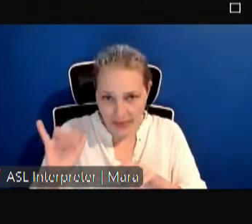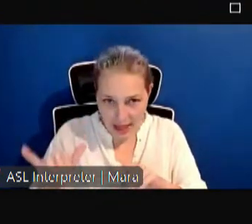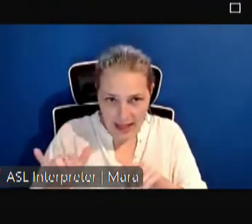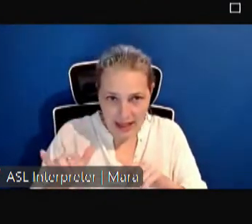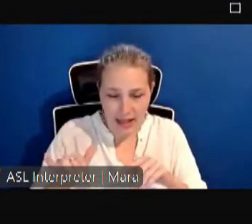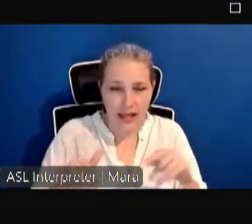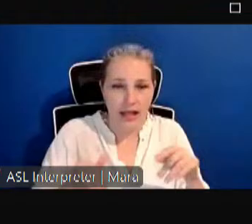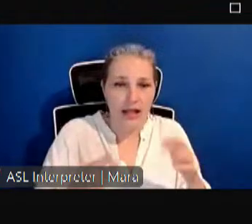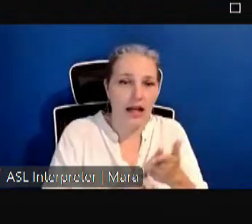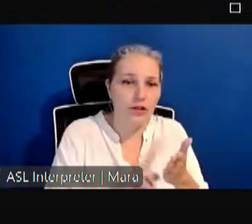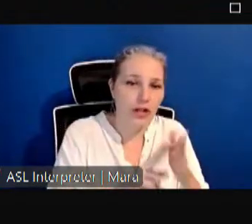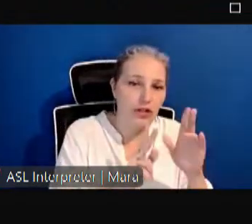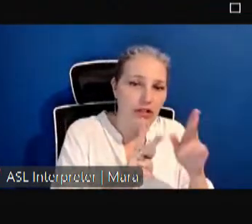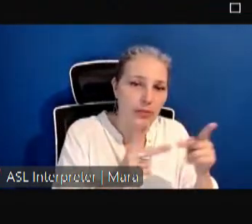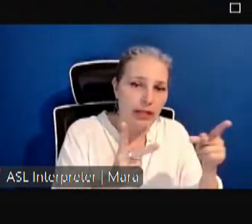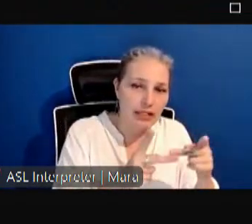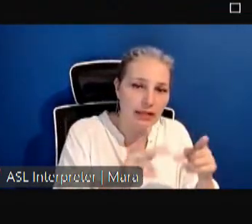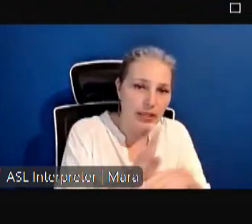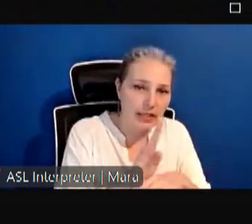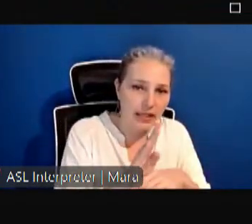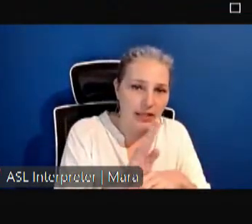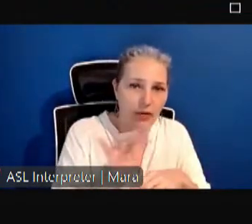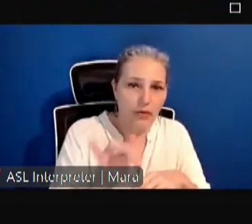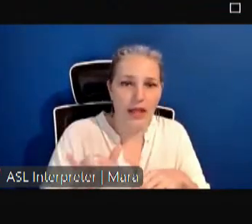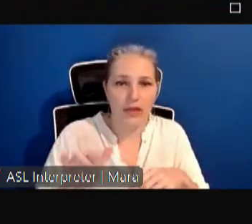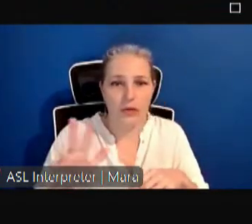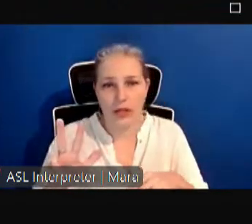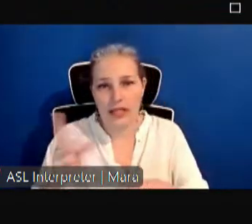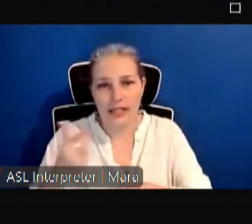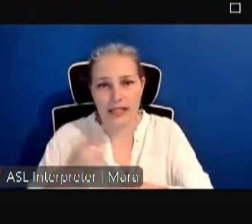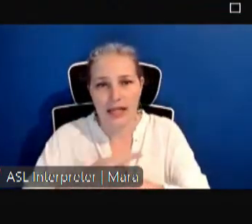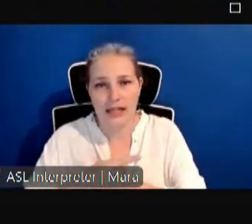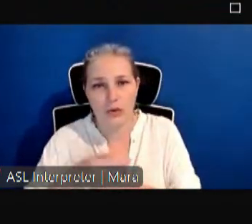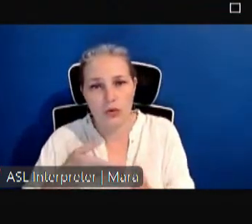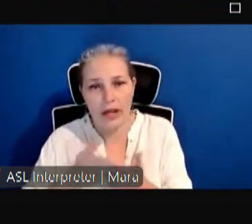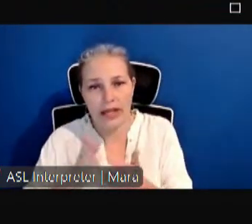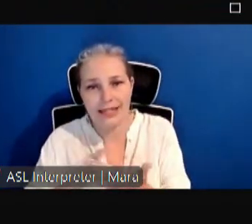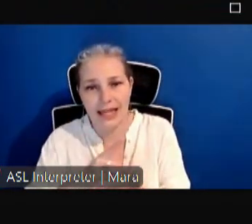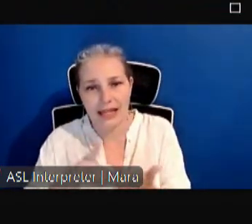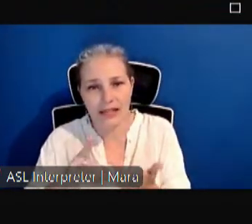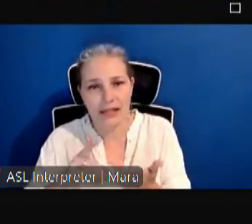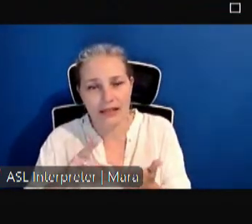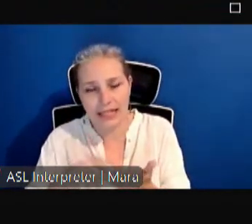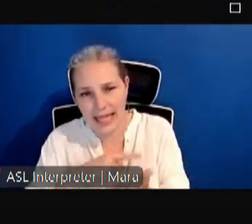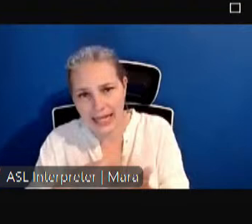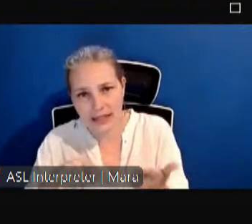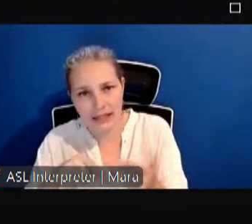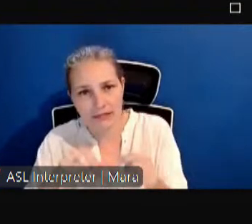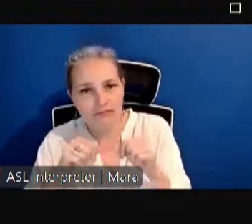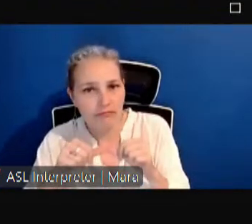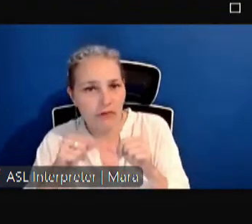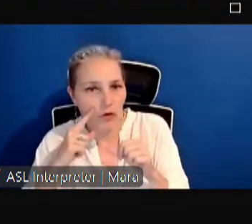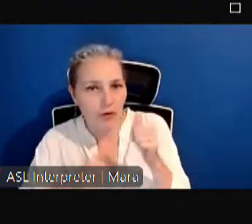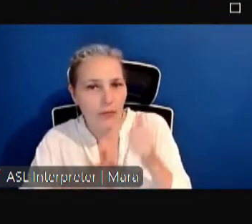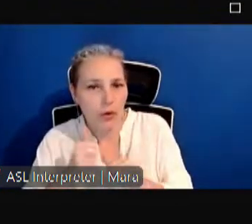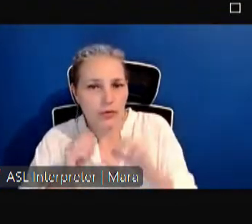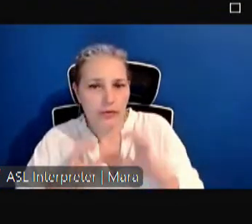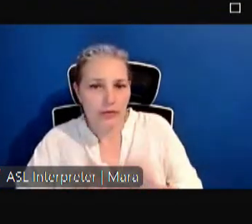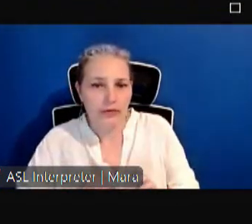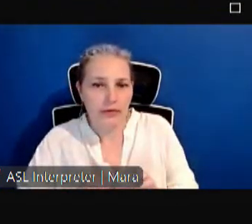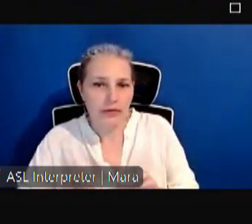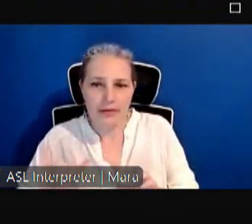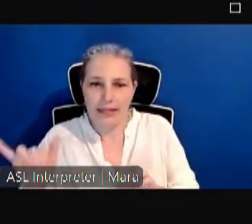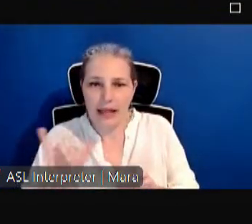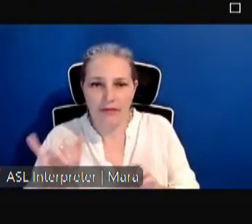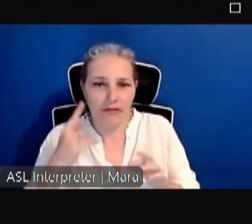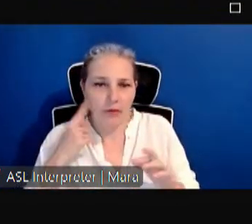right to cancel stands for most consumers like I had mentioned before, when it comes to door-to-door sales. The countdown actually